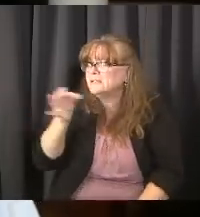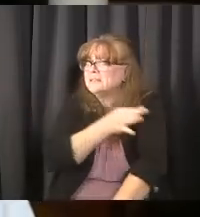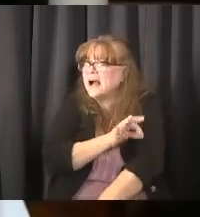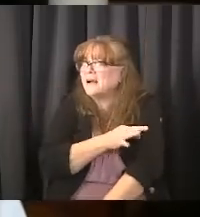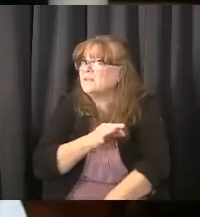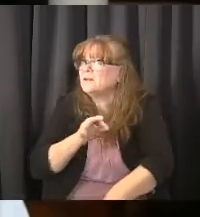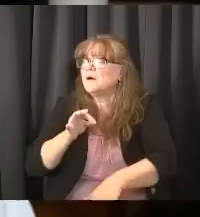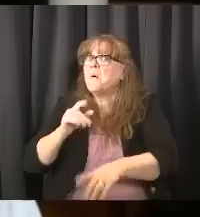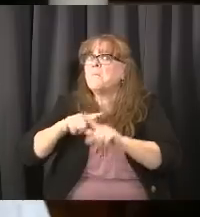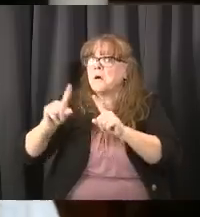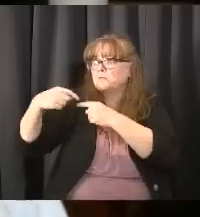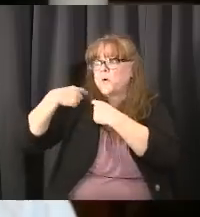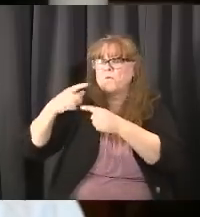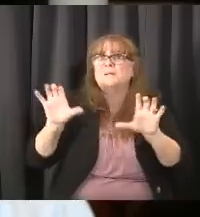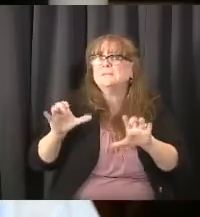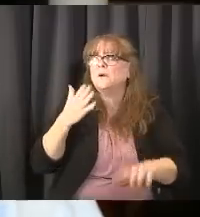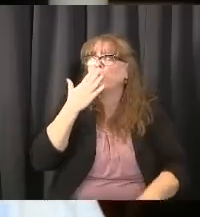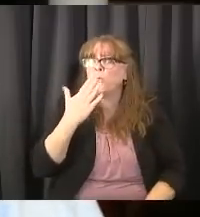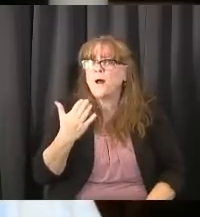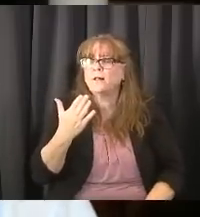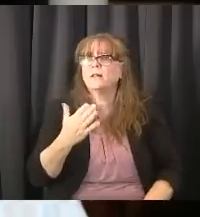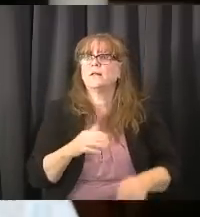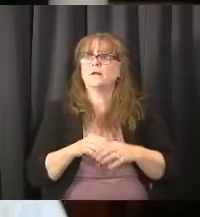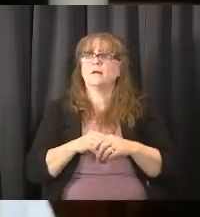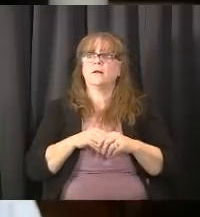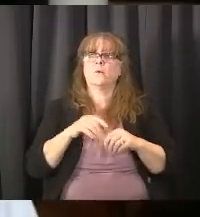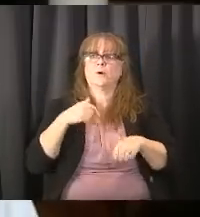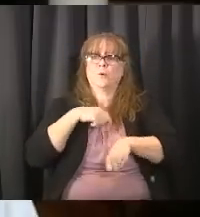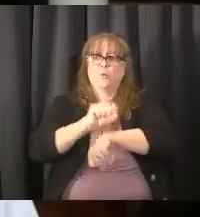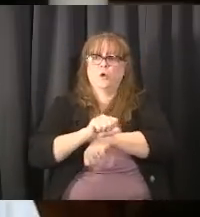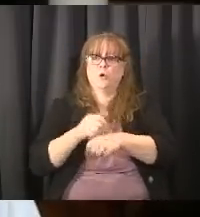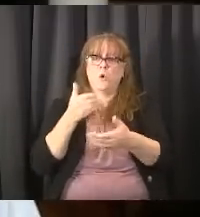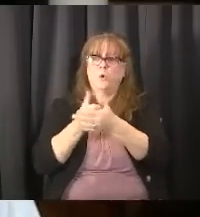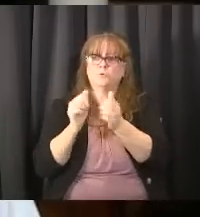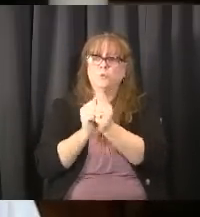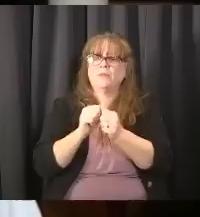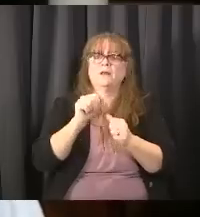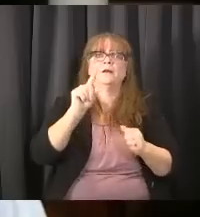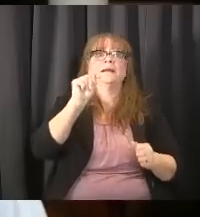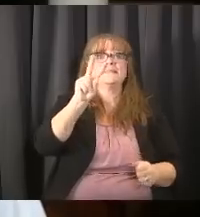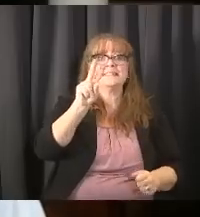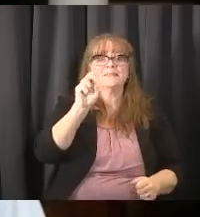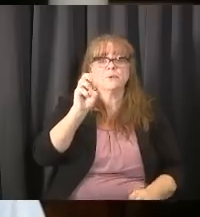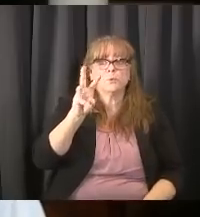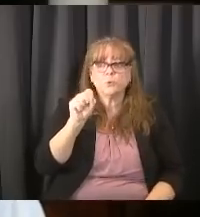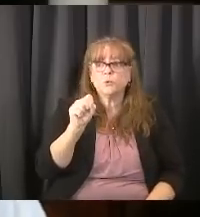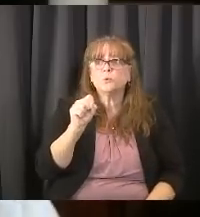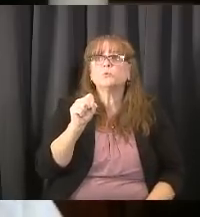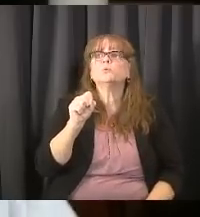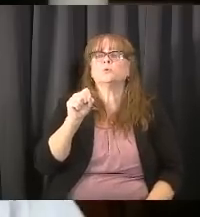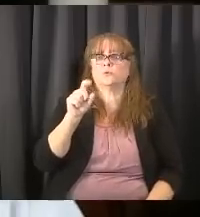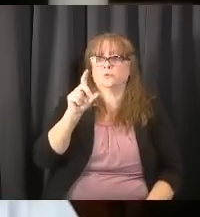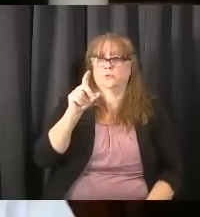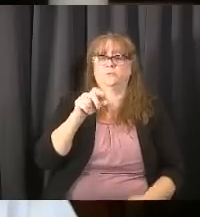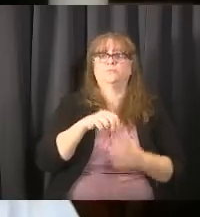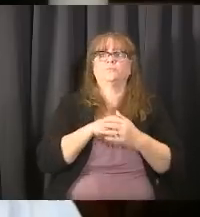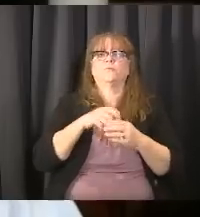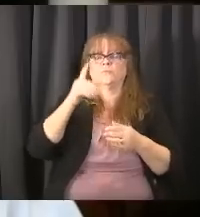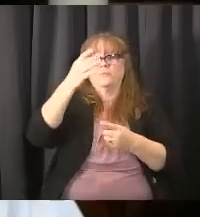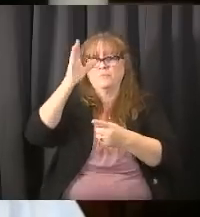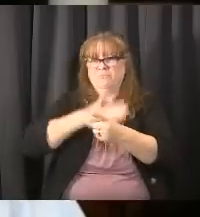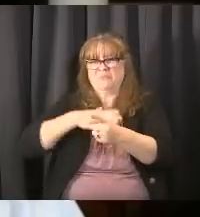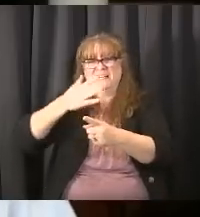and radio stations to get the word out that we have our vaccine clinics, and not just the normal TV and